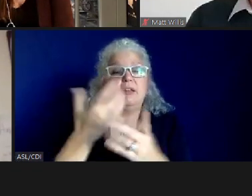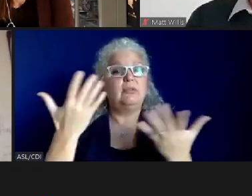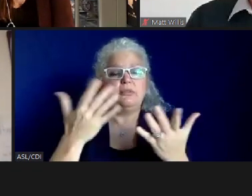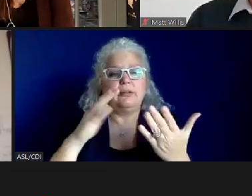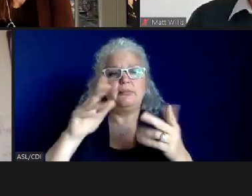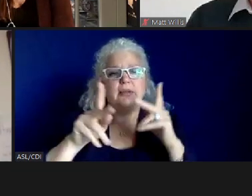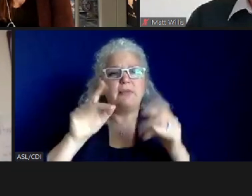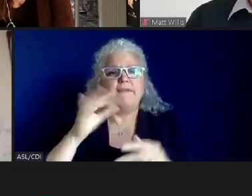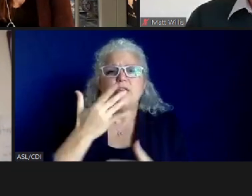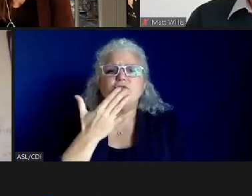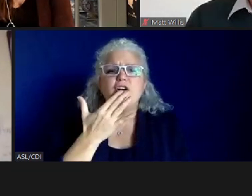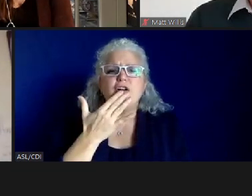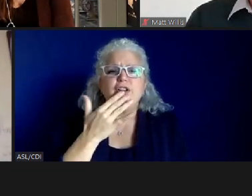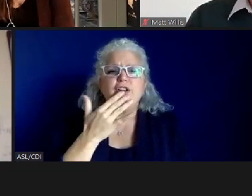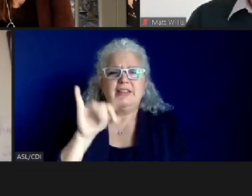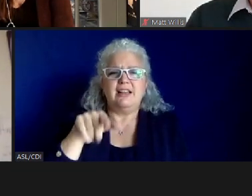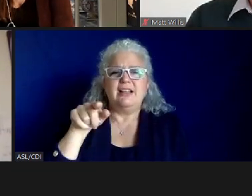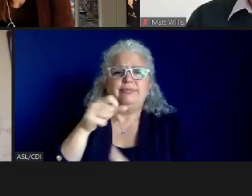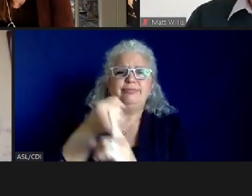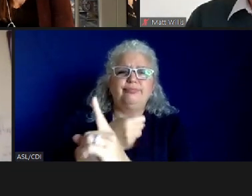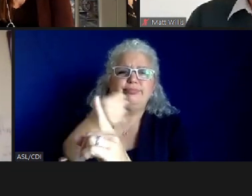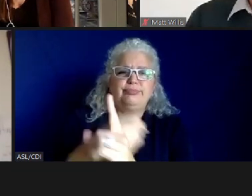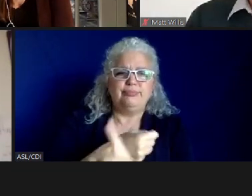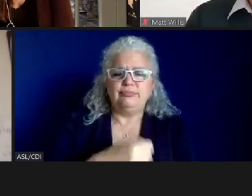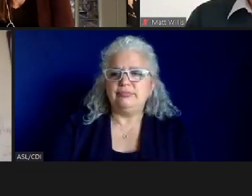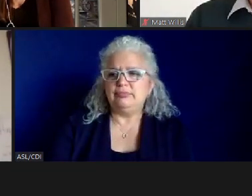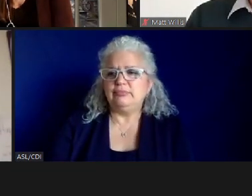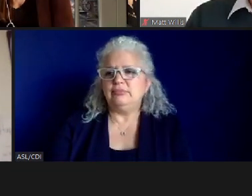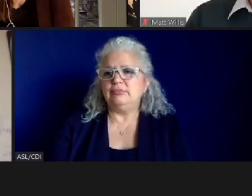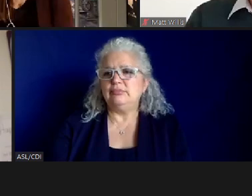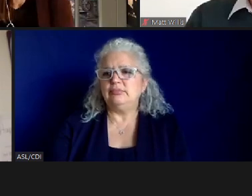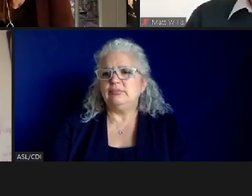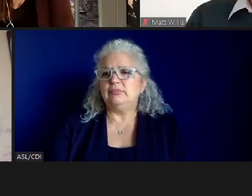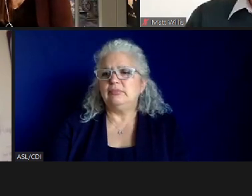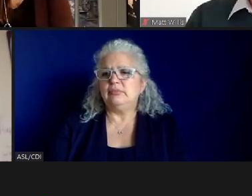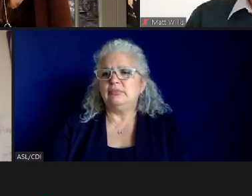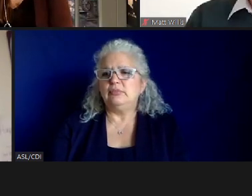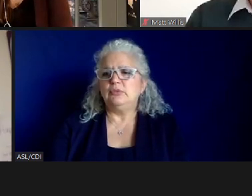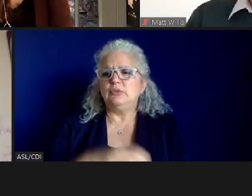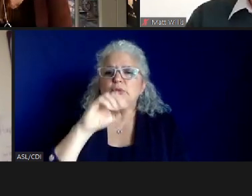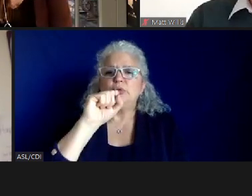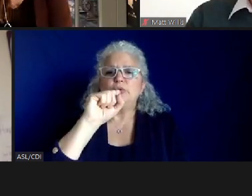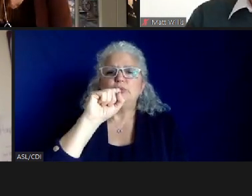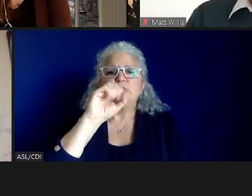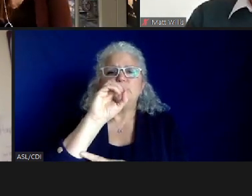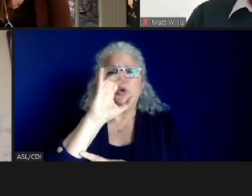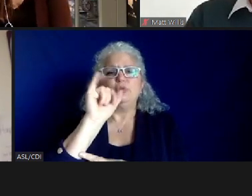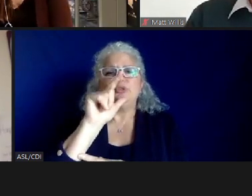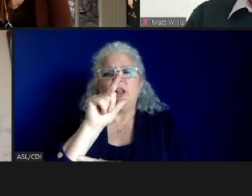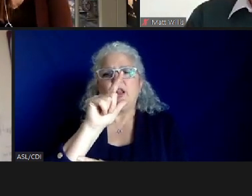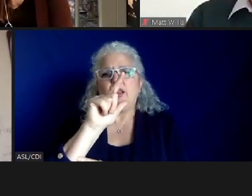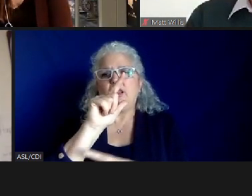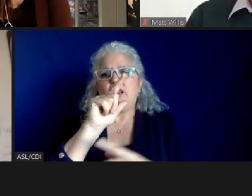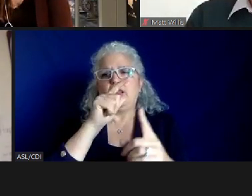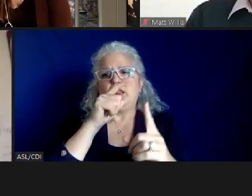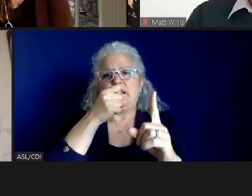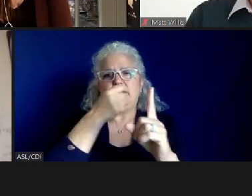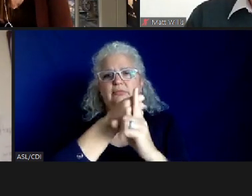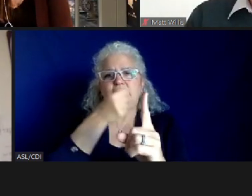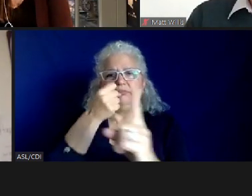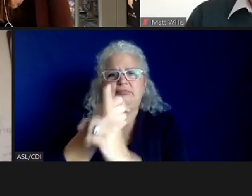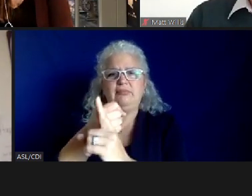broadly, what we describe as the social determinants of health. And that really just amplifies the sort of chronic disparities that exist,